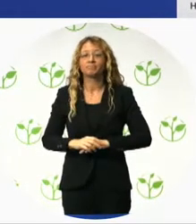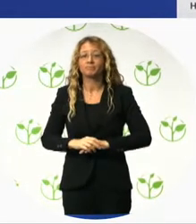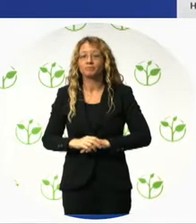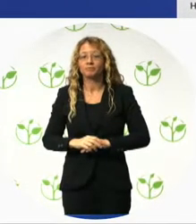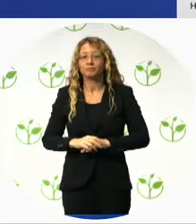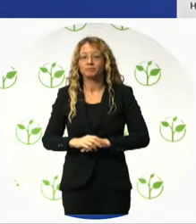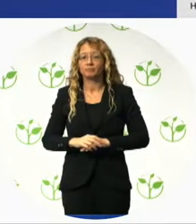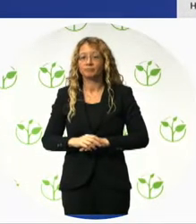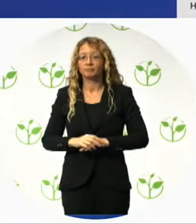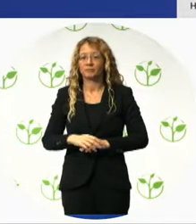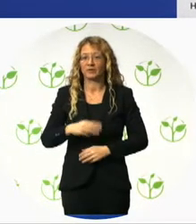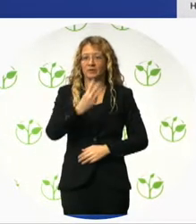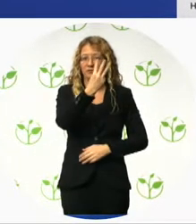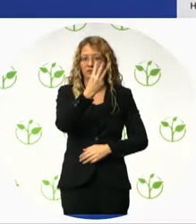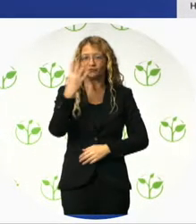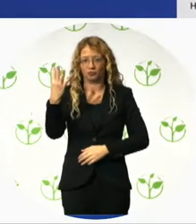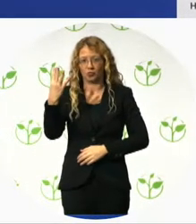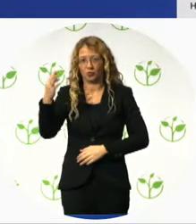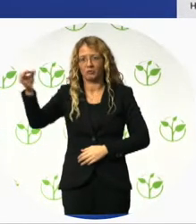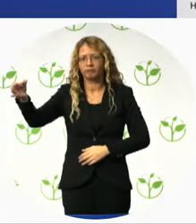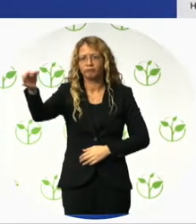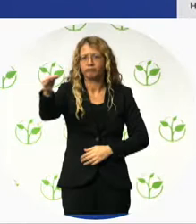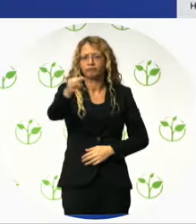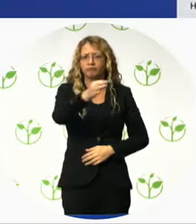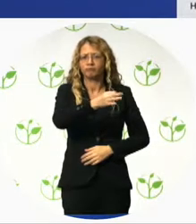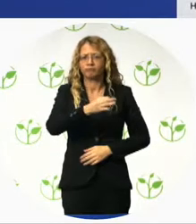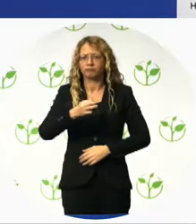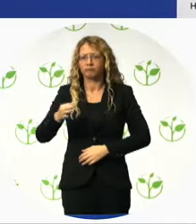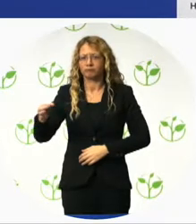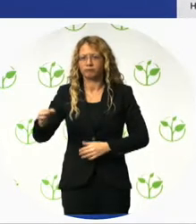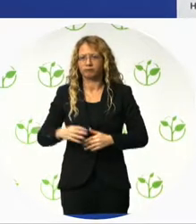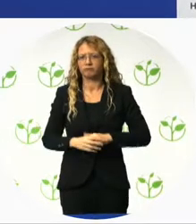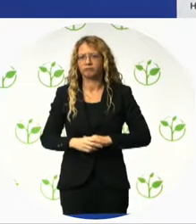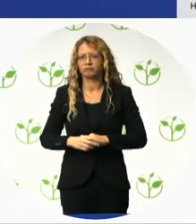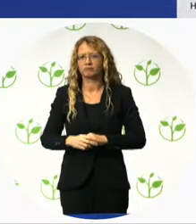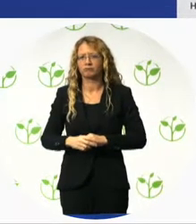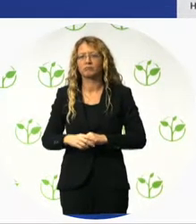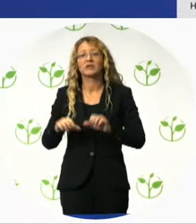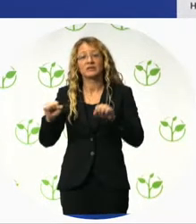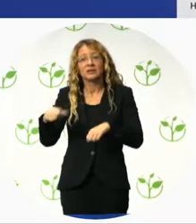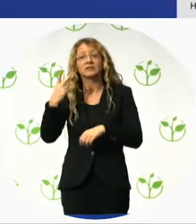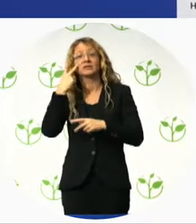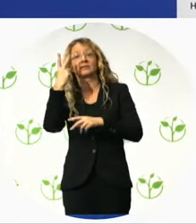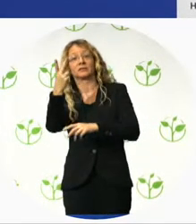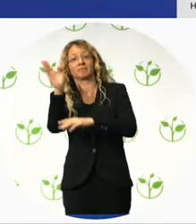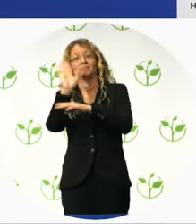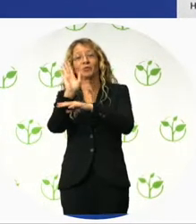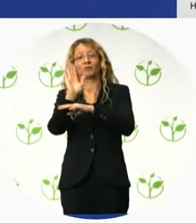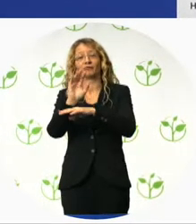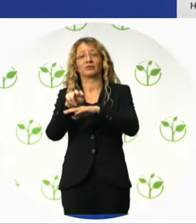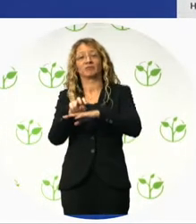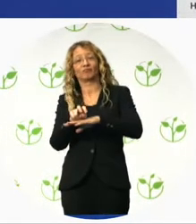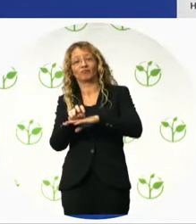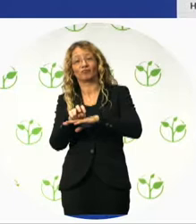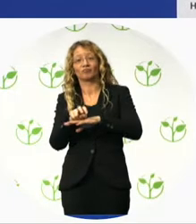Vive Digital, we can also show the movies once they have been shown in theaters so